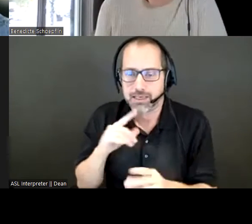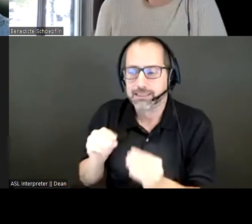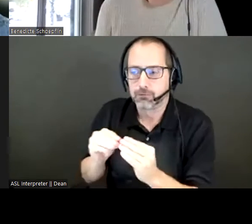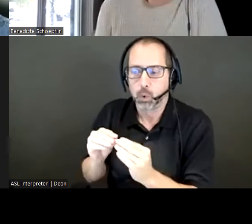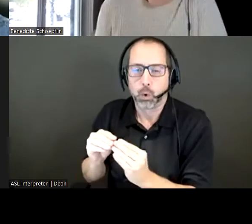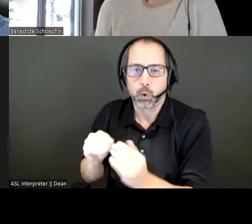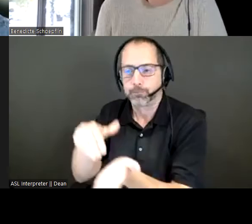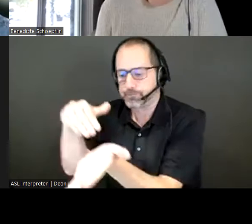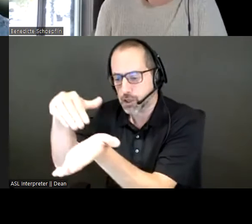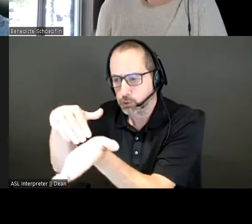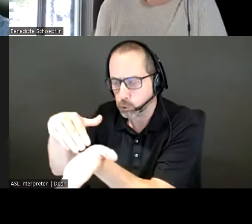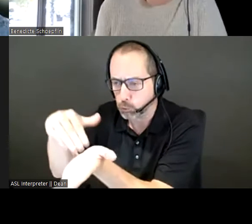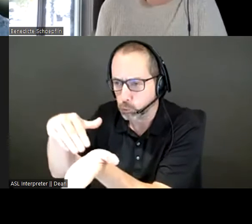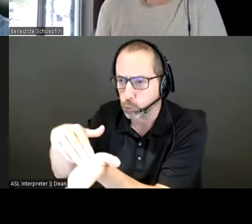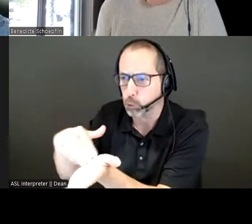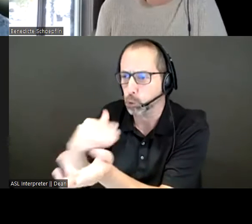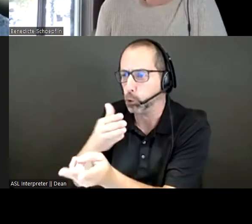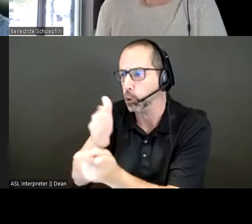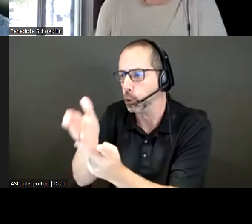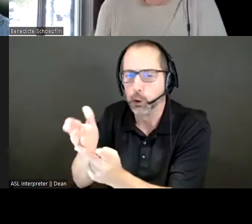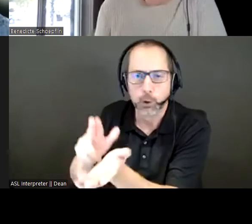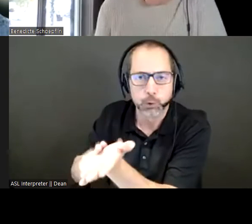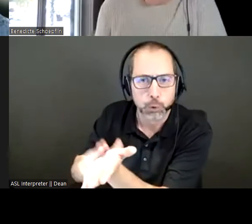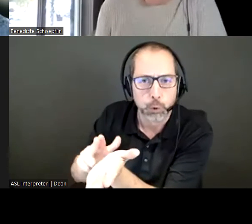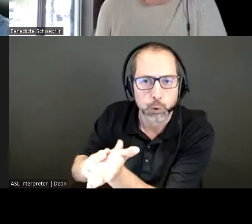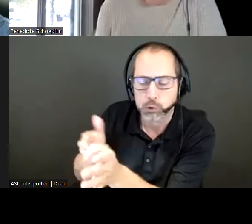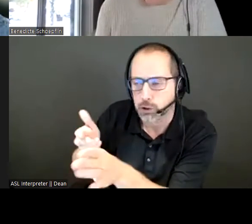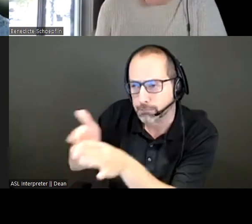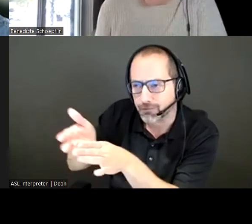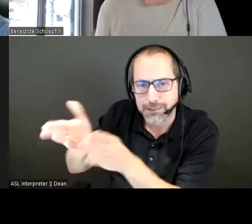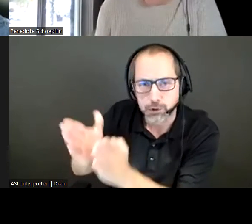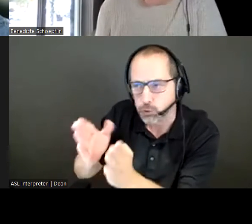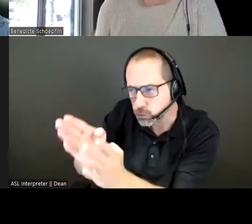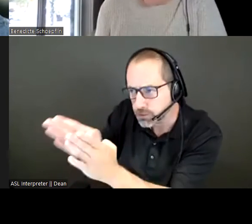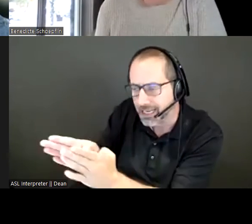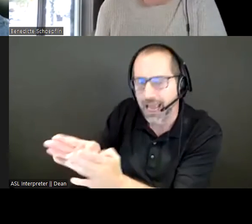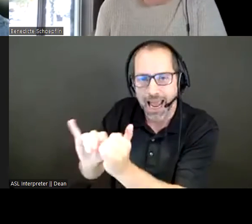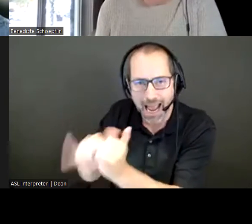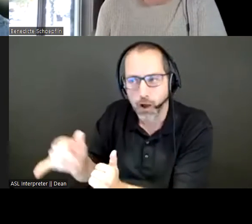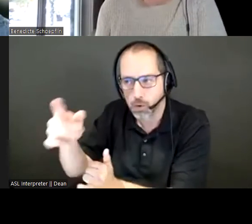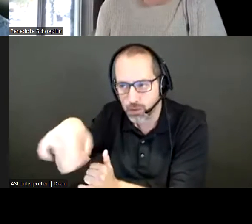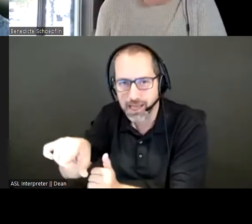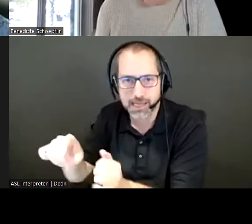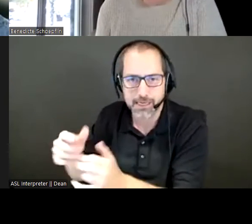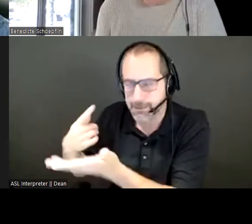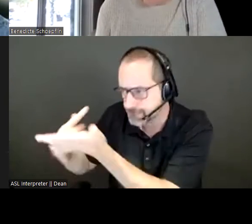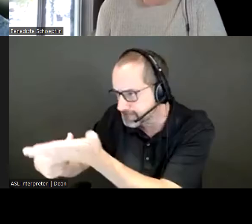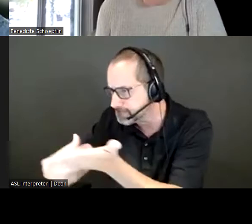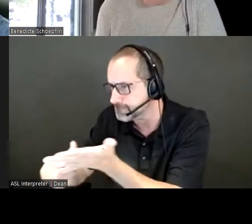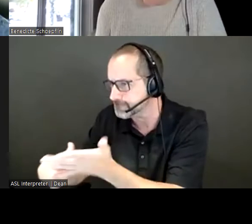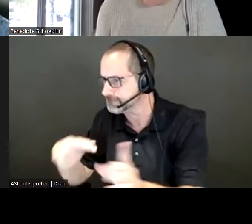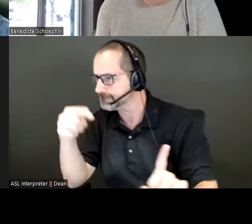clinicians, quote unquote professionals, when they are trying to explore with consultation of other